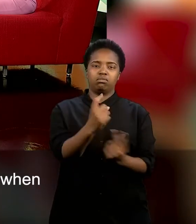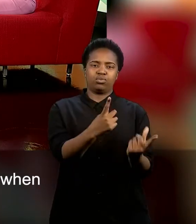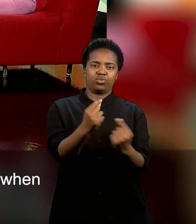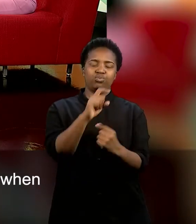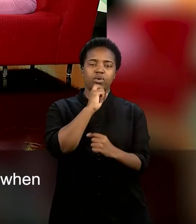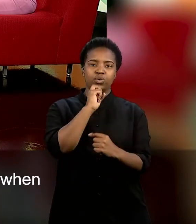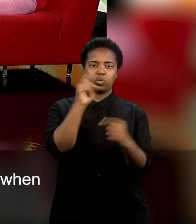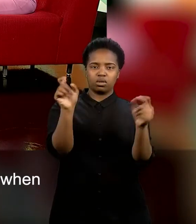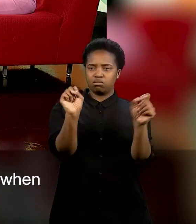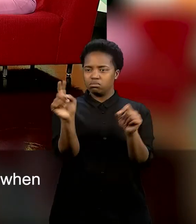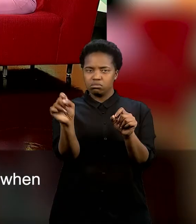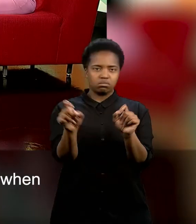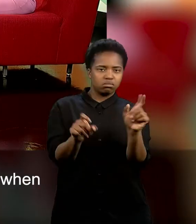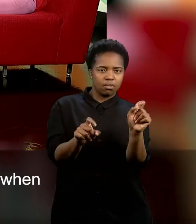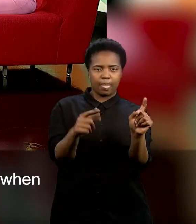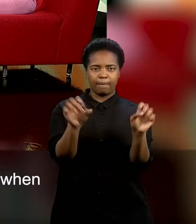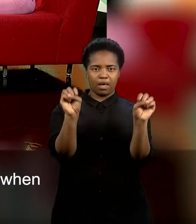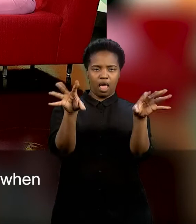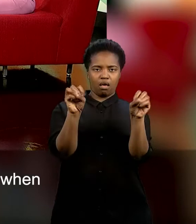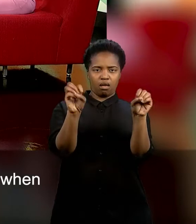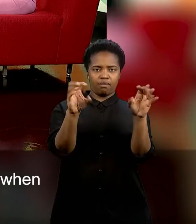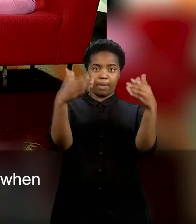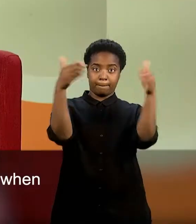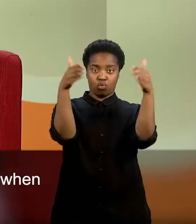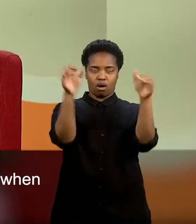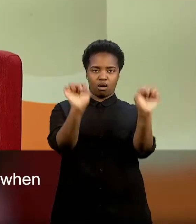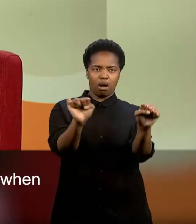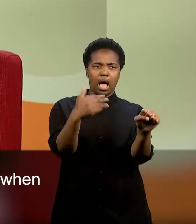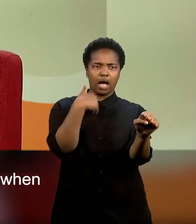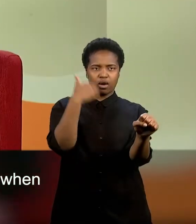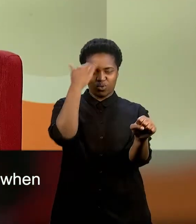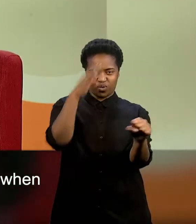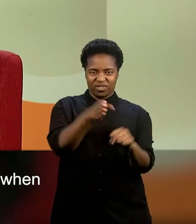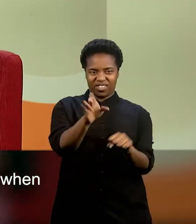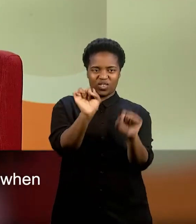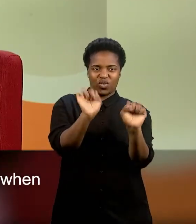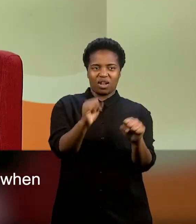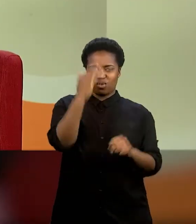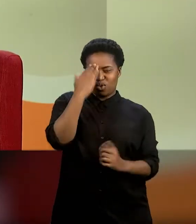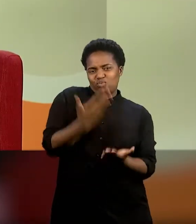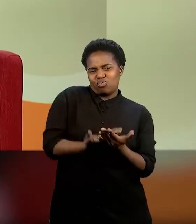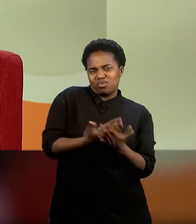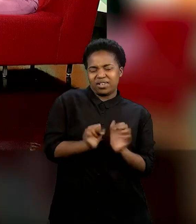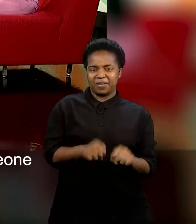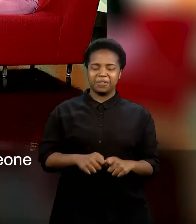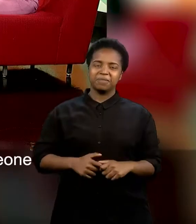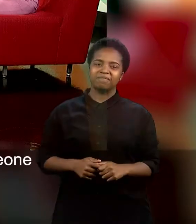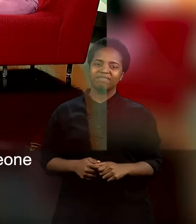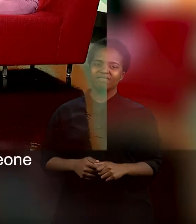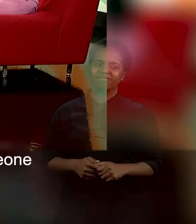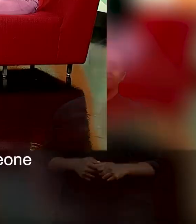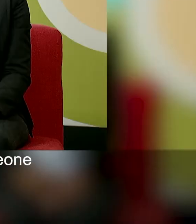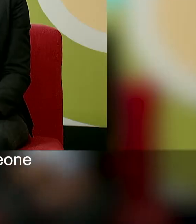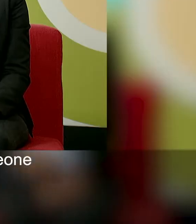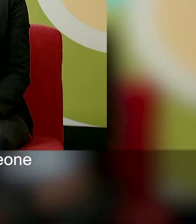I normally use my indicators, my lights, and my mirrors so that I'm able to navigate myself when I'm driving. Ehlile wa